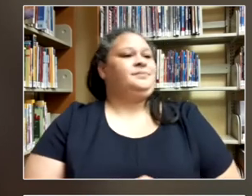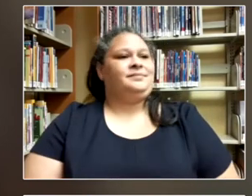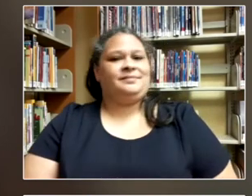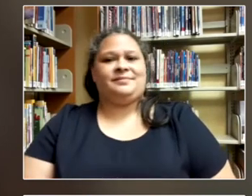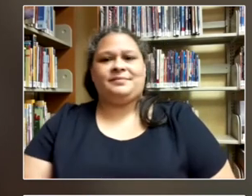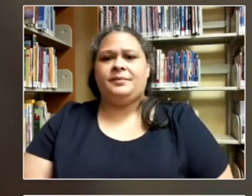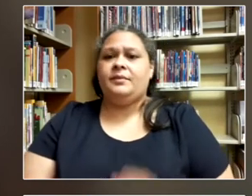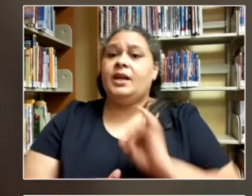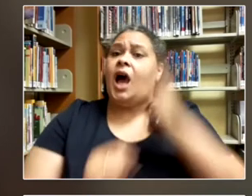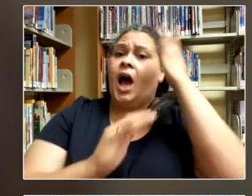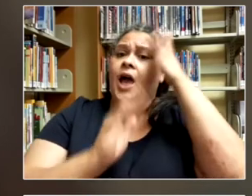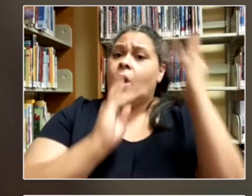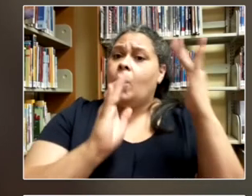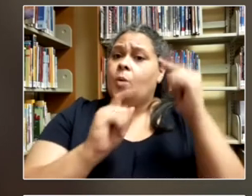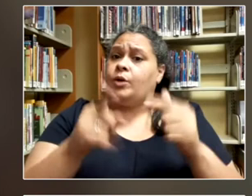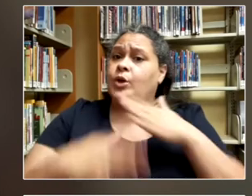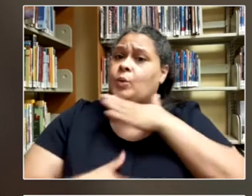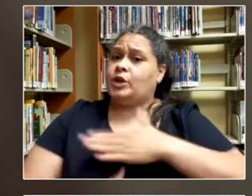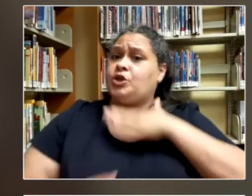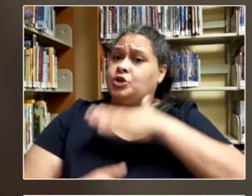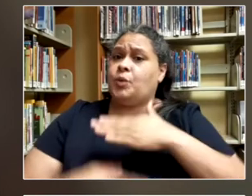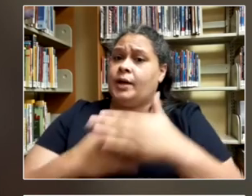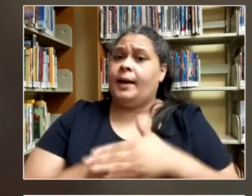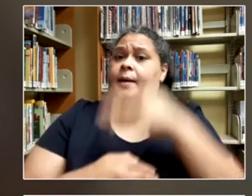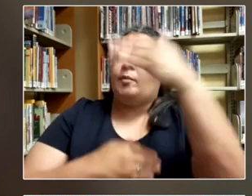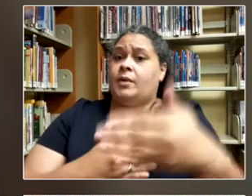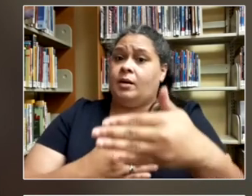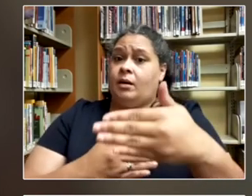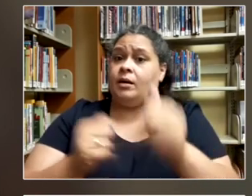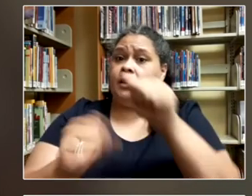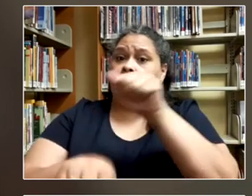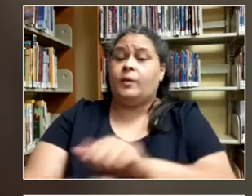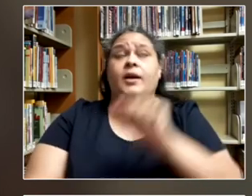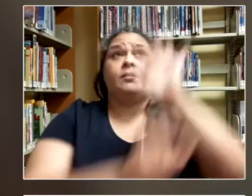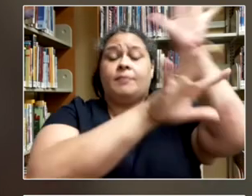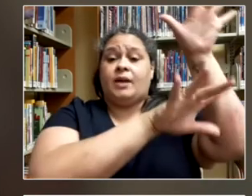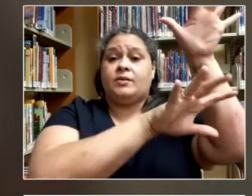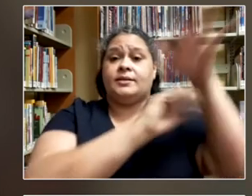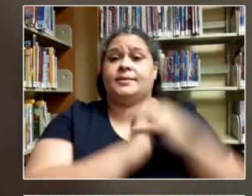I hope you enjoyed Beyond the Great Mountains, a visual poem about China.